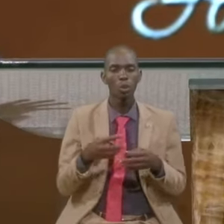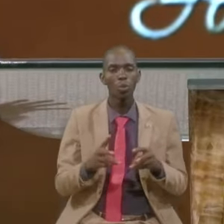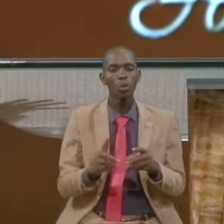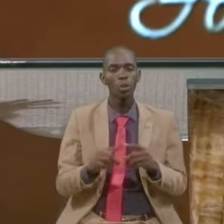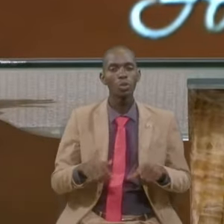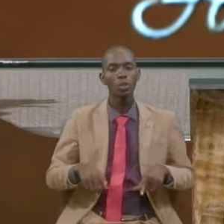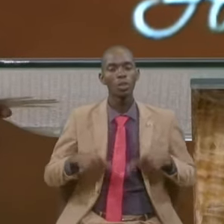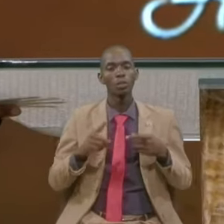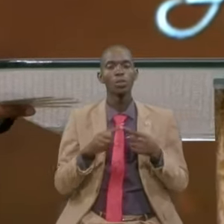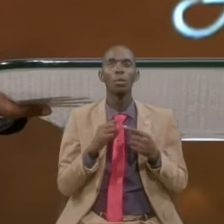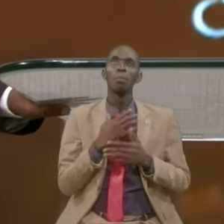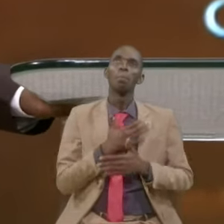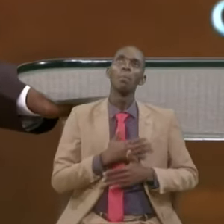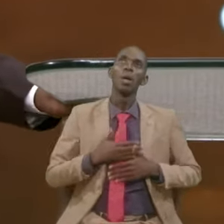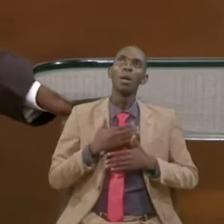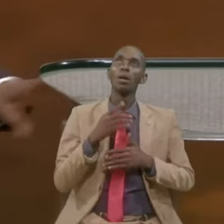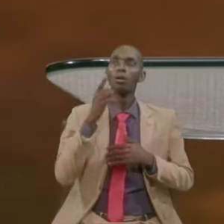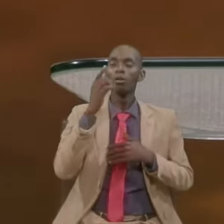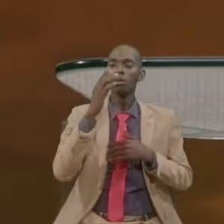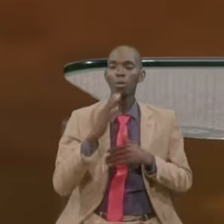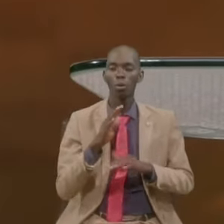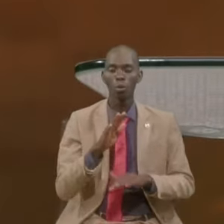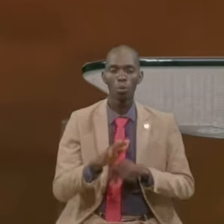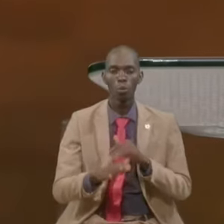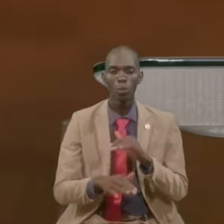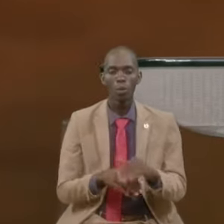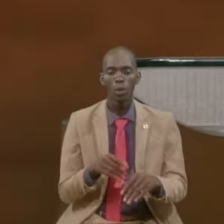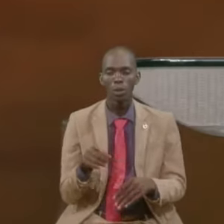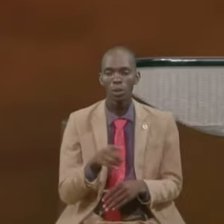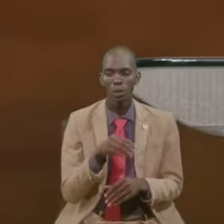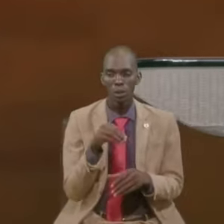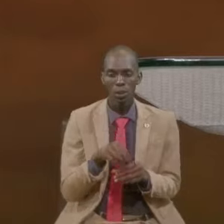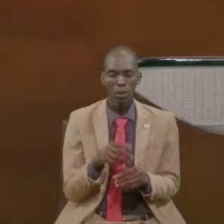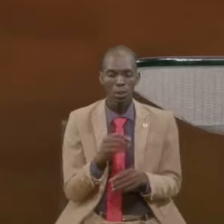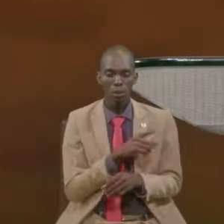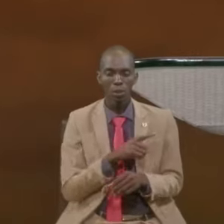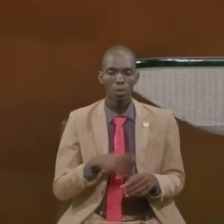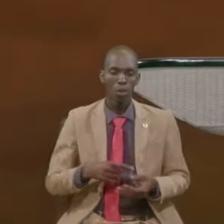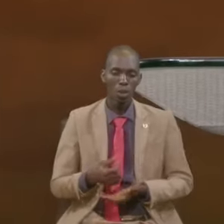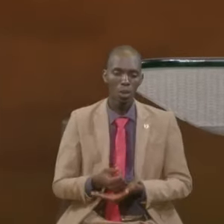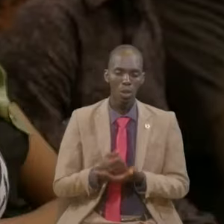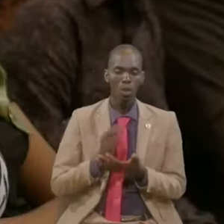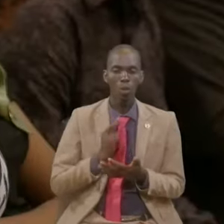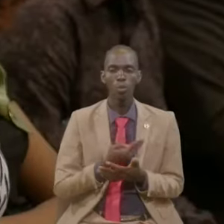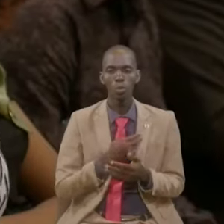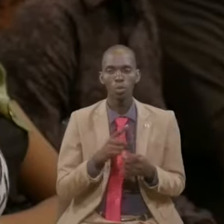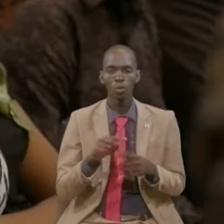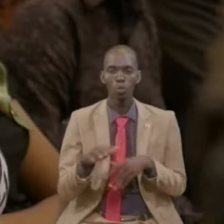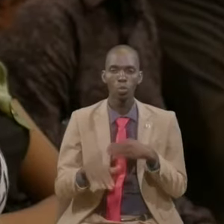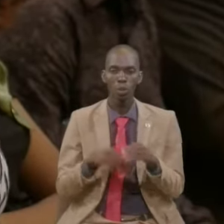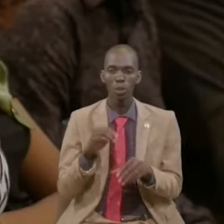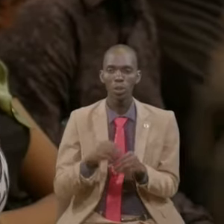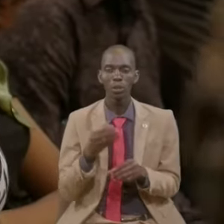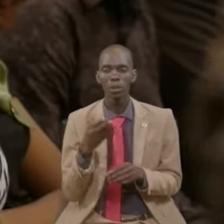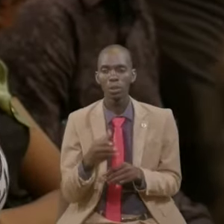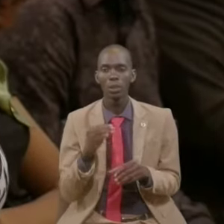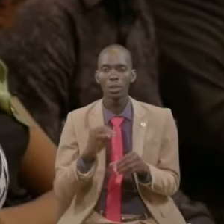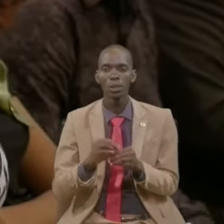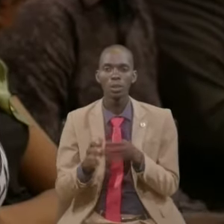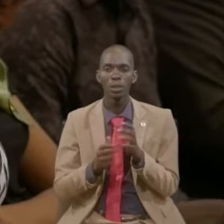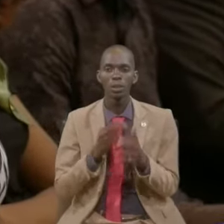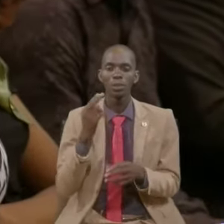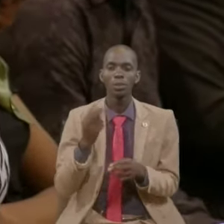to please God, walk ye therein. The Lord help us to walk therein. Look at number three.